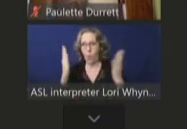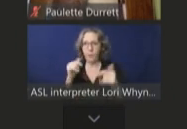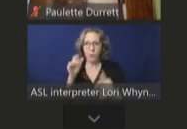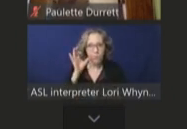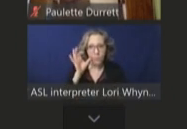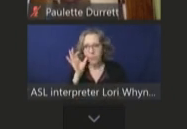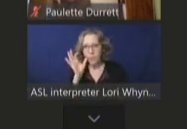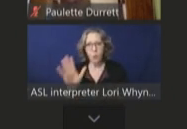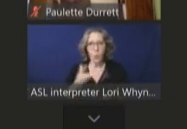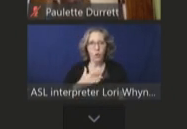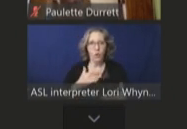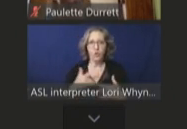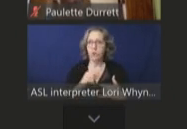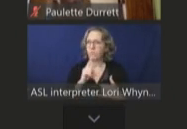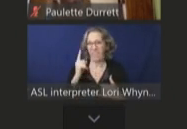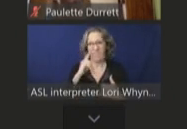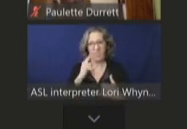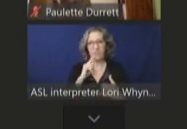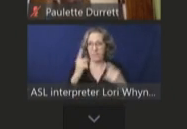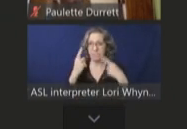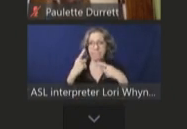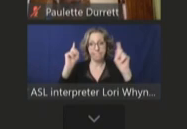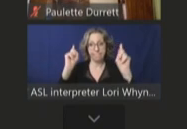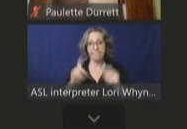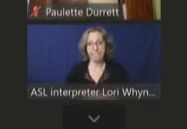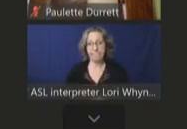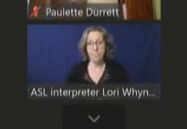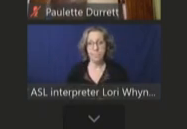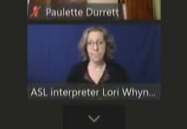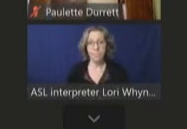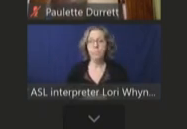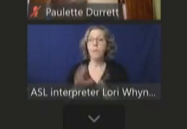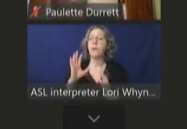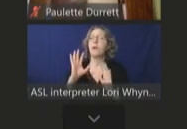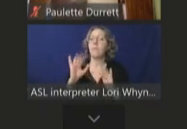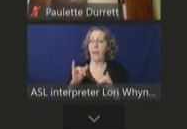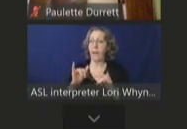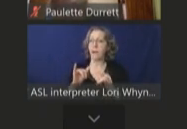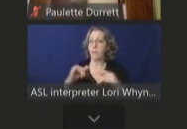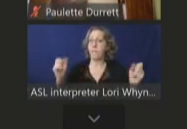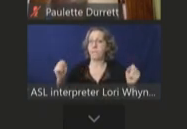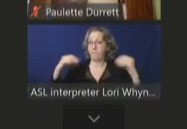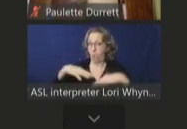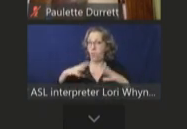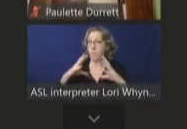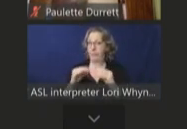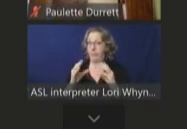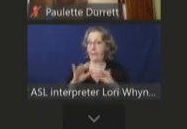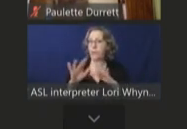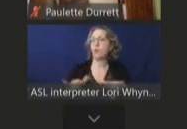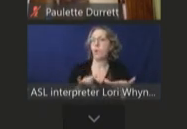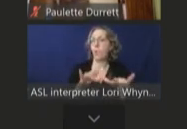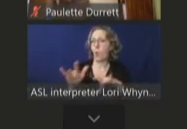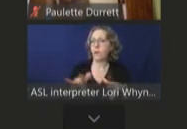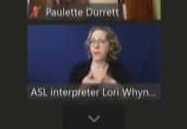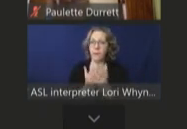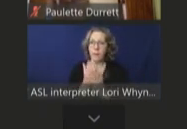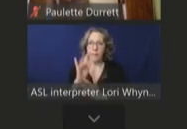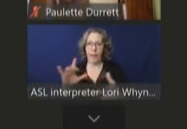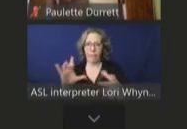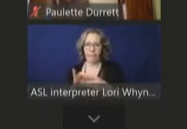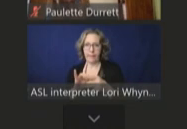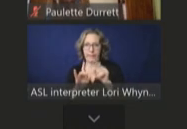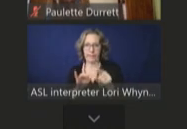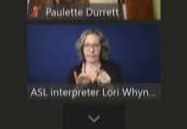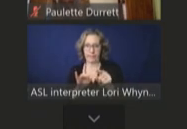think it was a great success. A video recording of the forum can be found through this link, and I'm gonna ask one of my staff